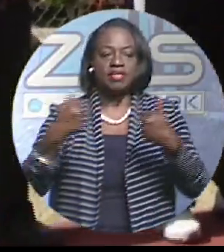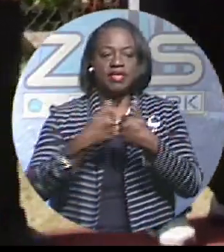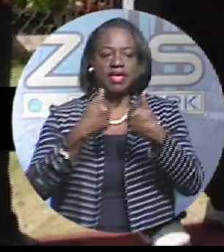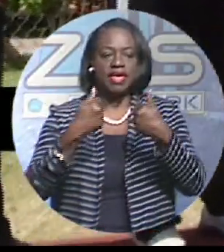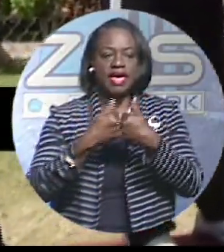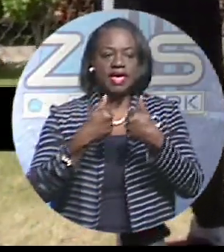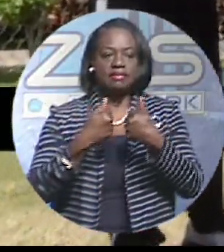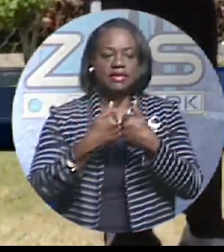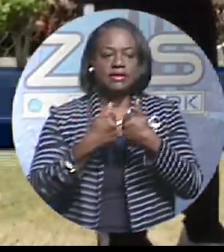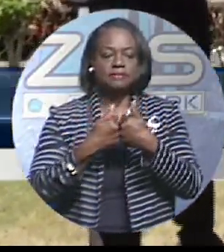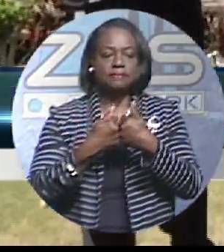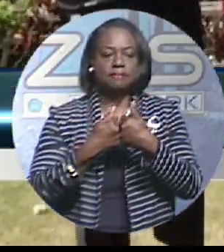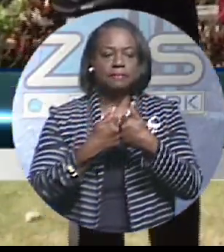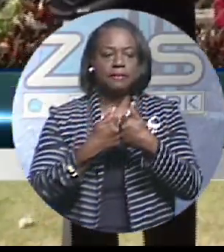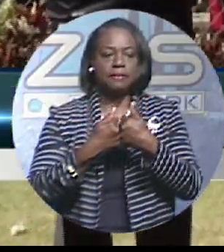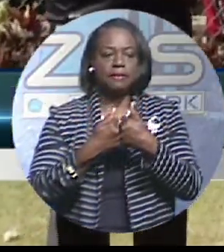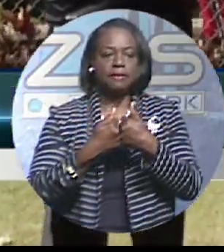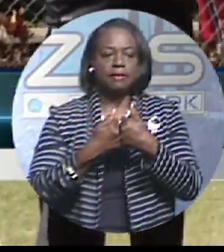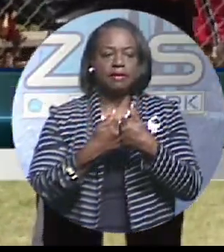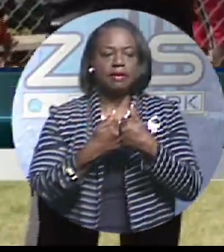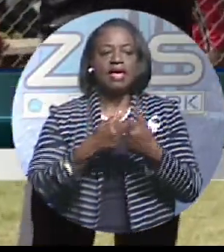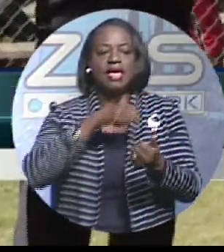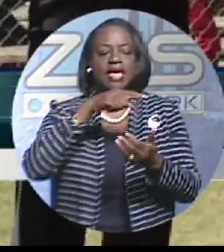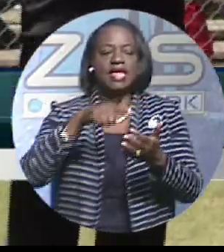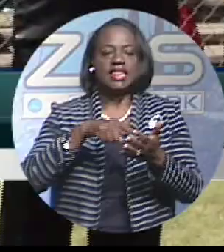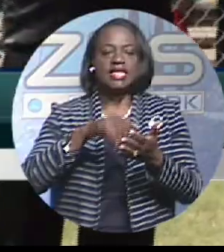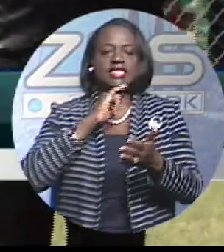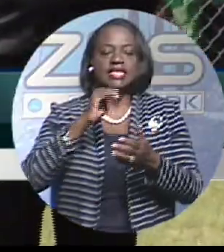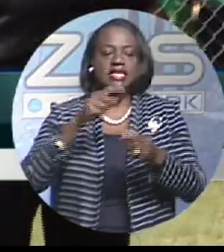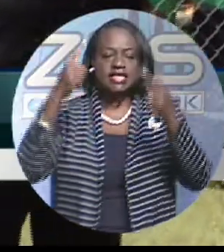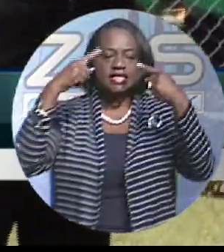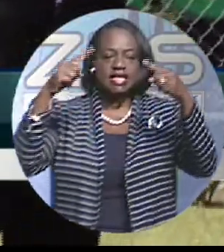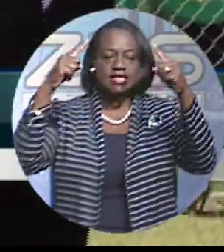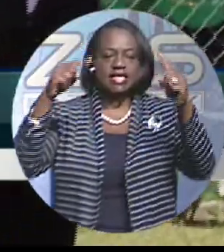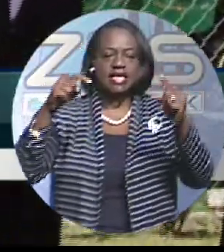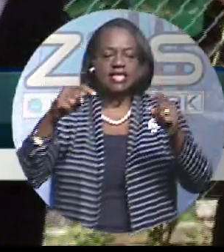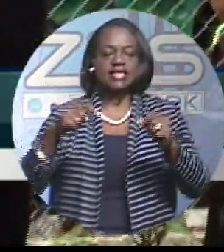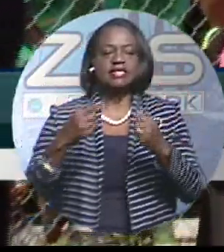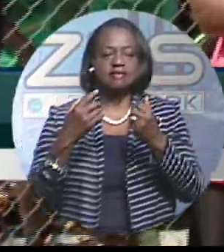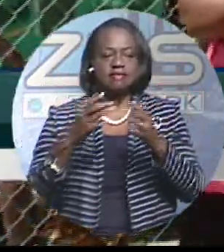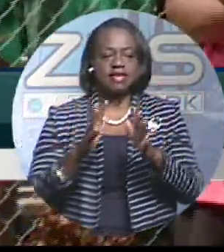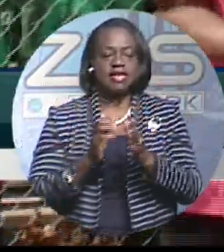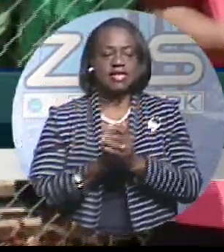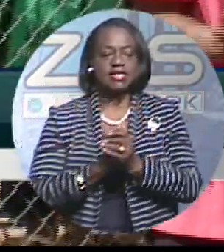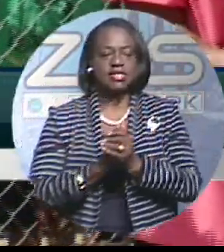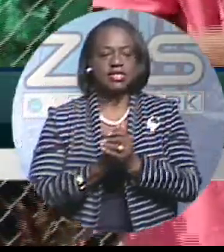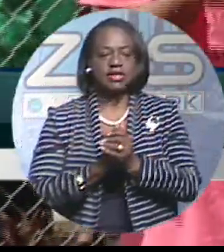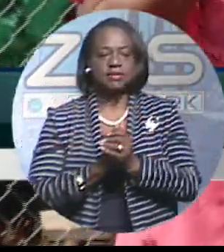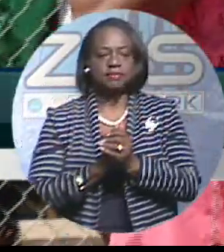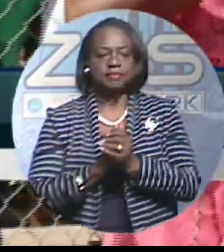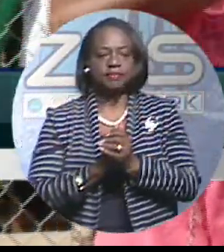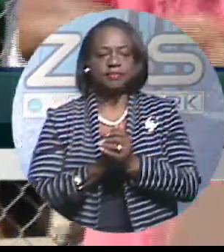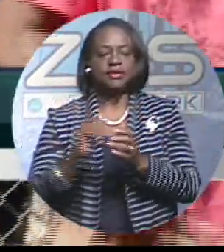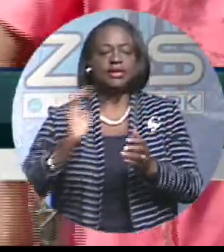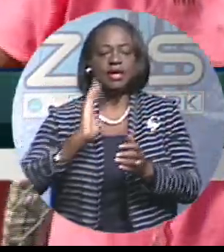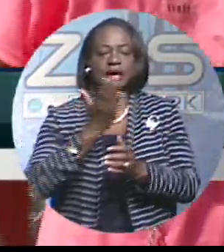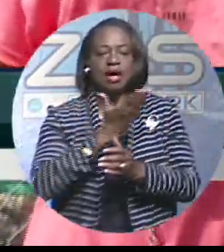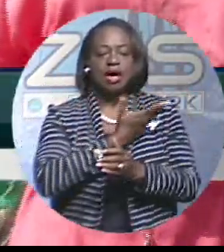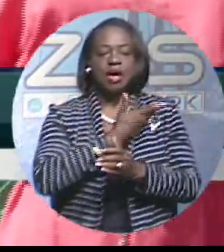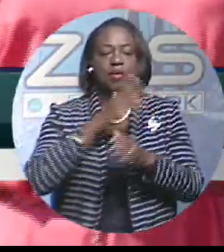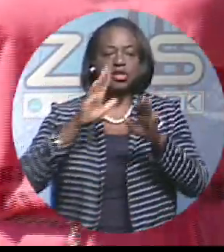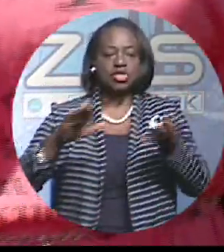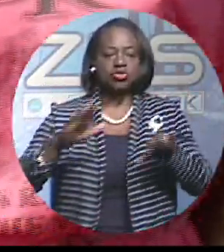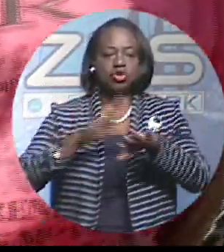a tremendous success already. From all of these beautiful young children on a Saturday